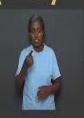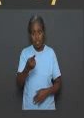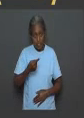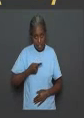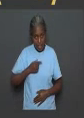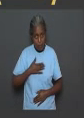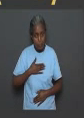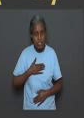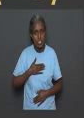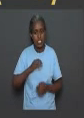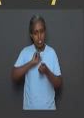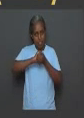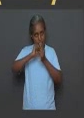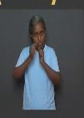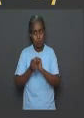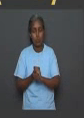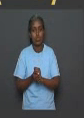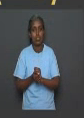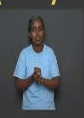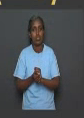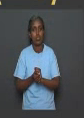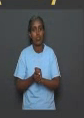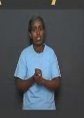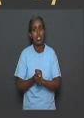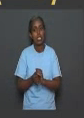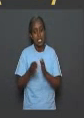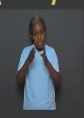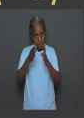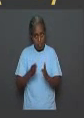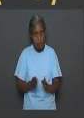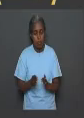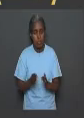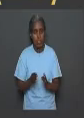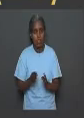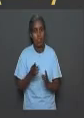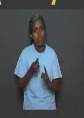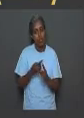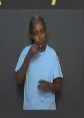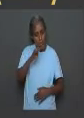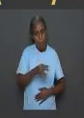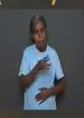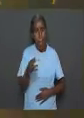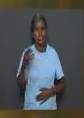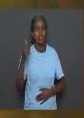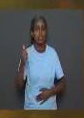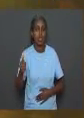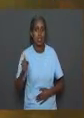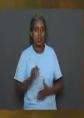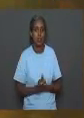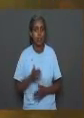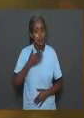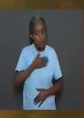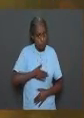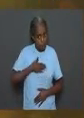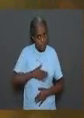transposition of the determinant for matrix A.